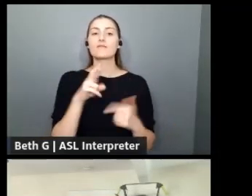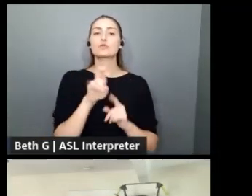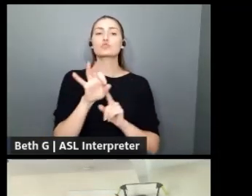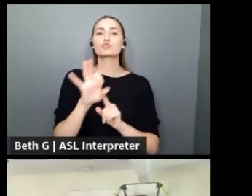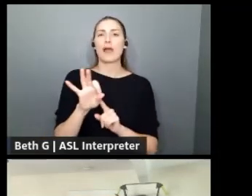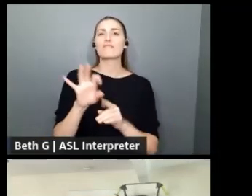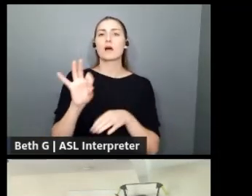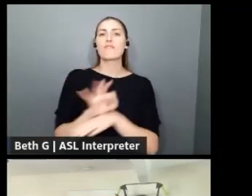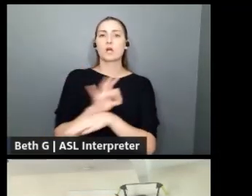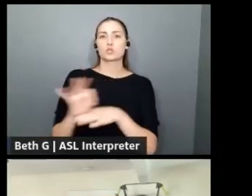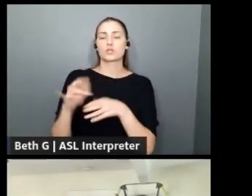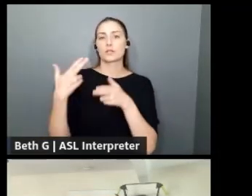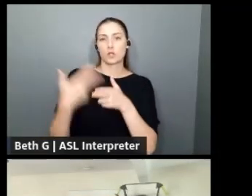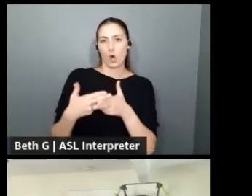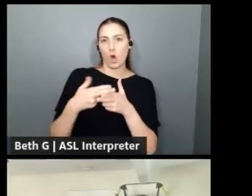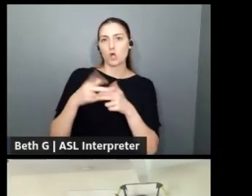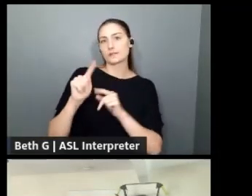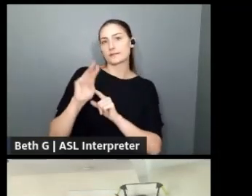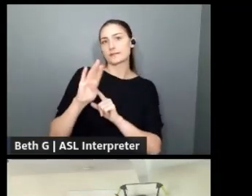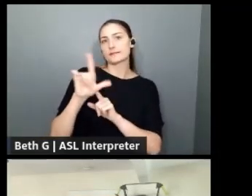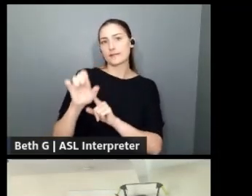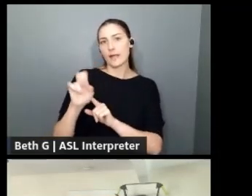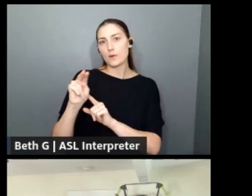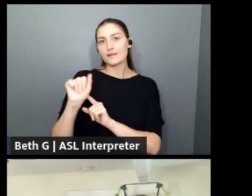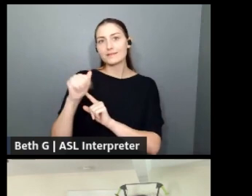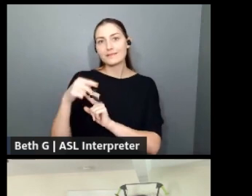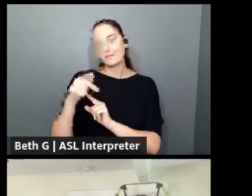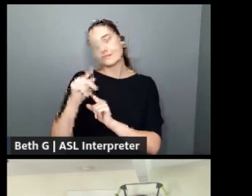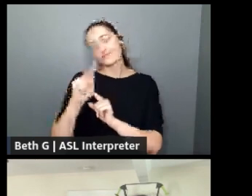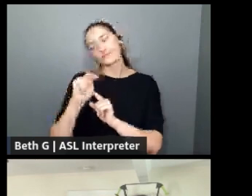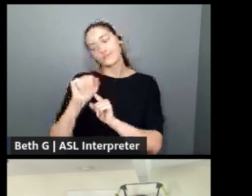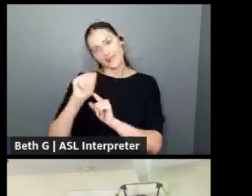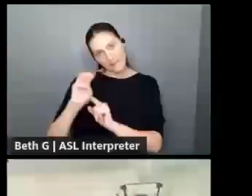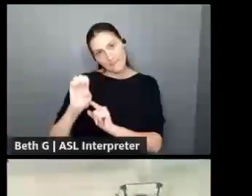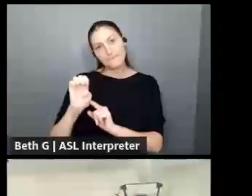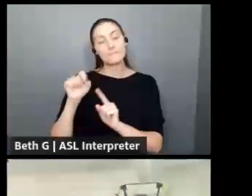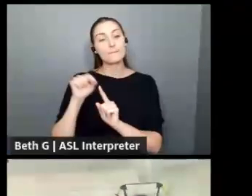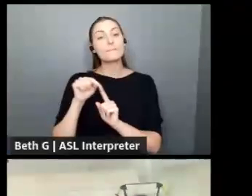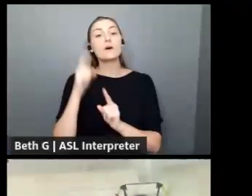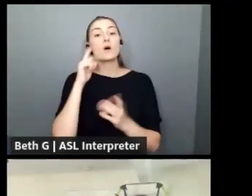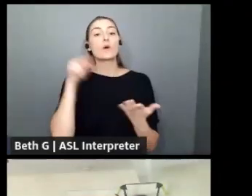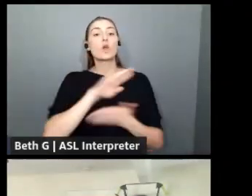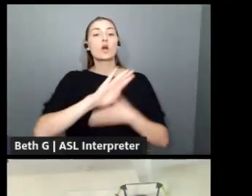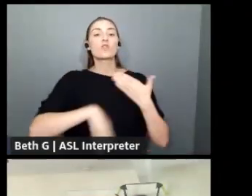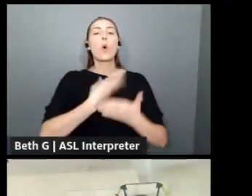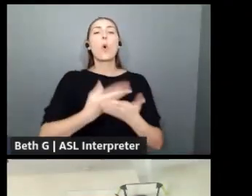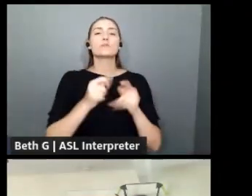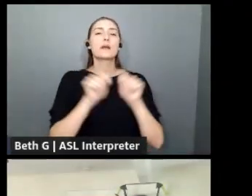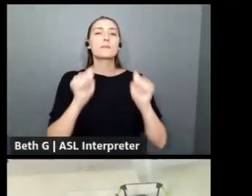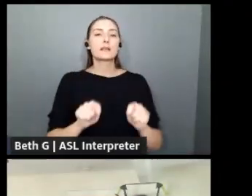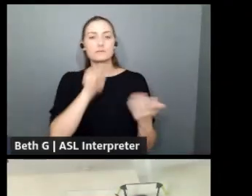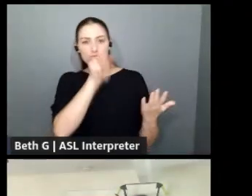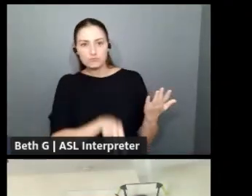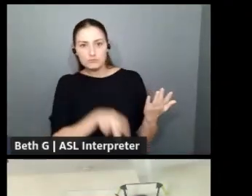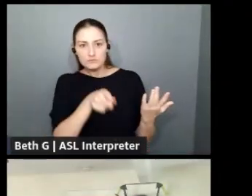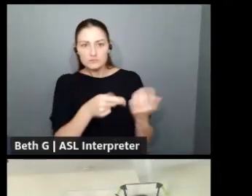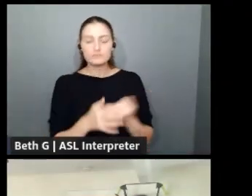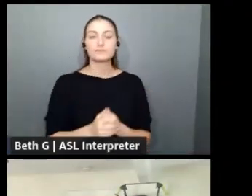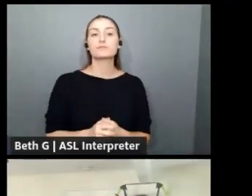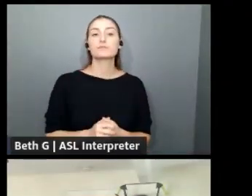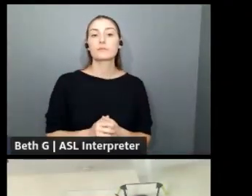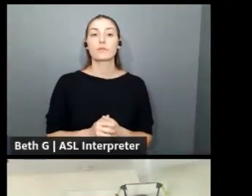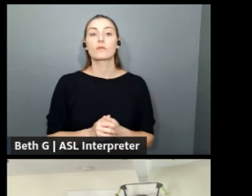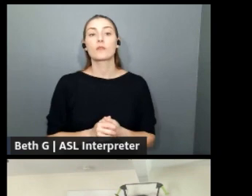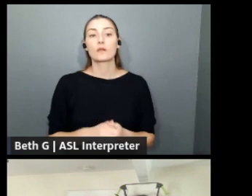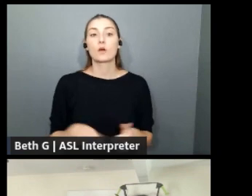name, but we'll get more into that later. Let's first look at the entire template. So firstly, we have